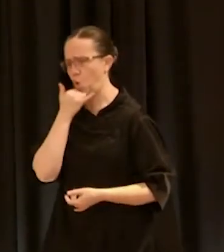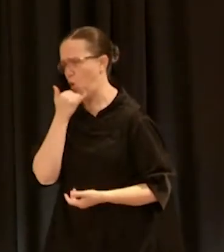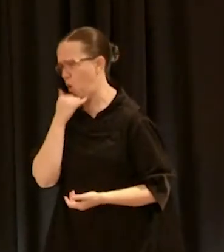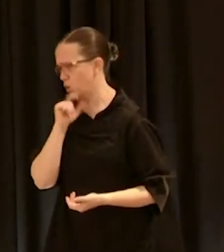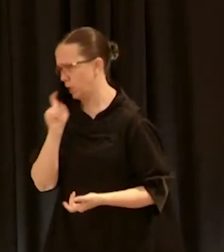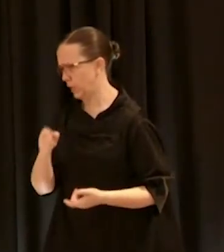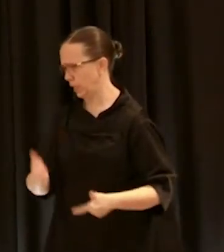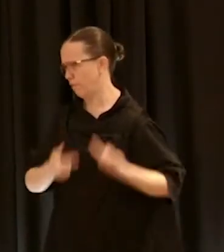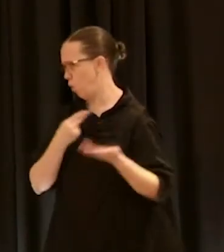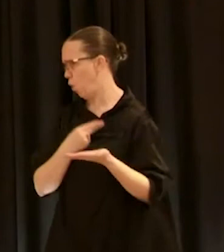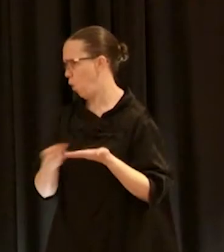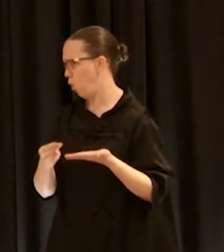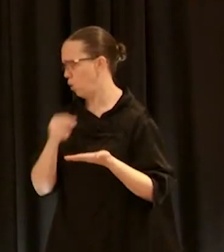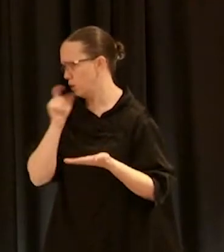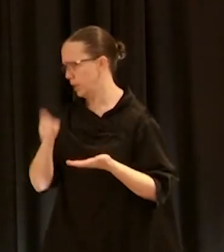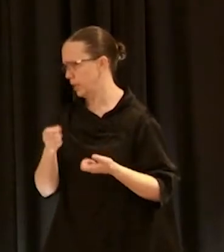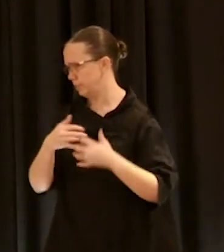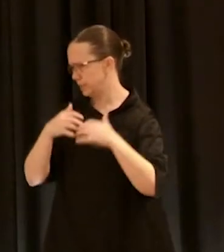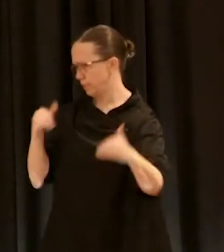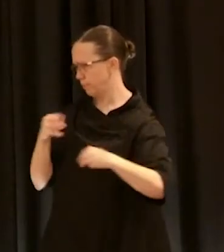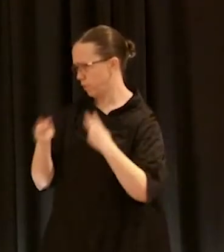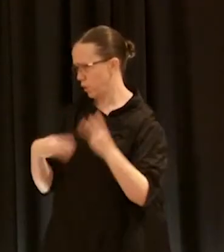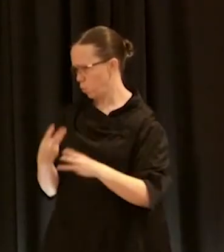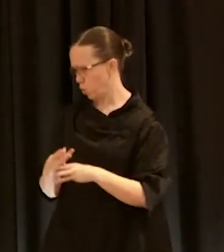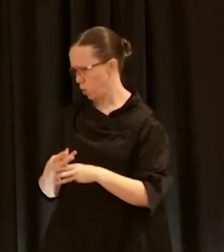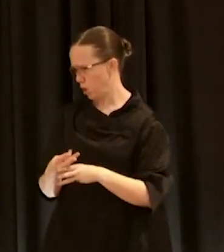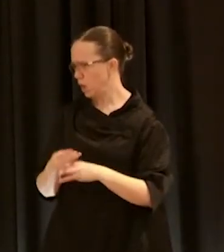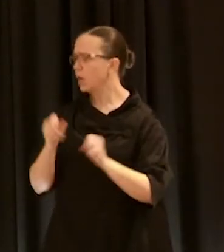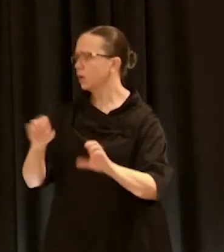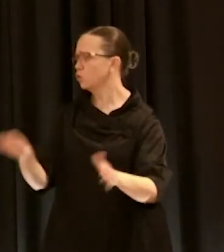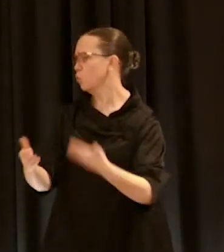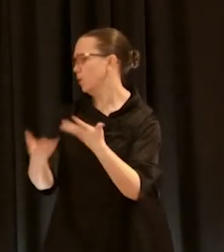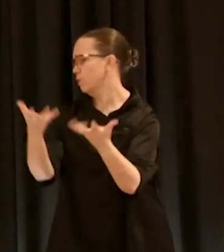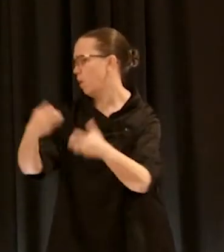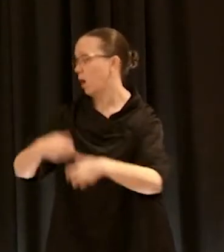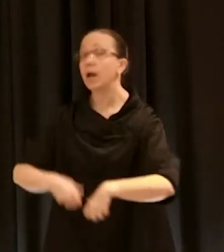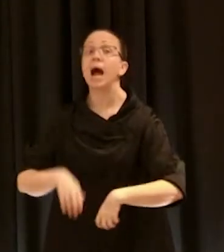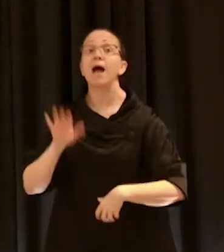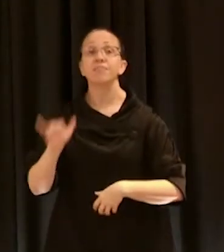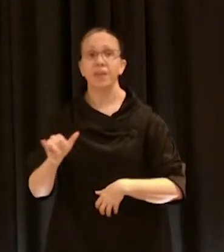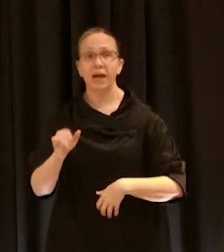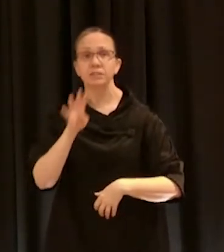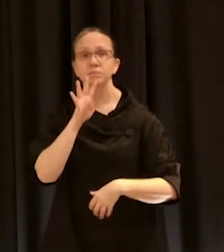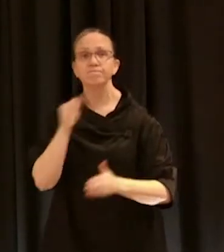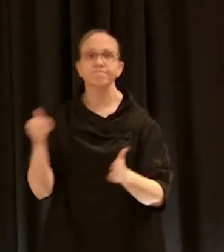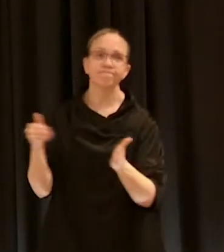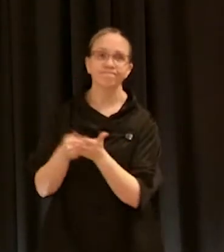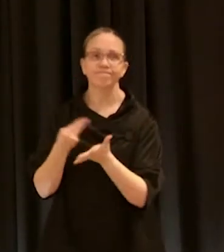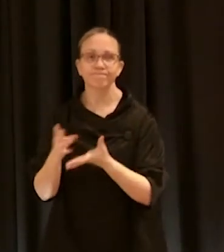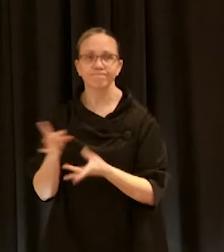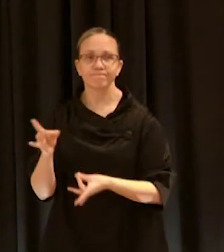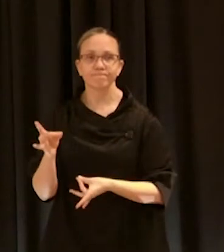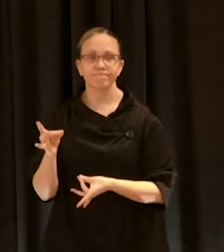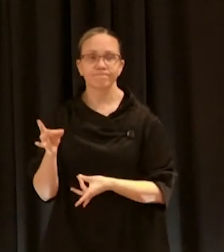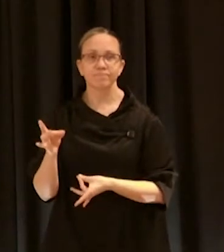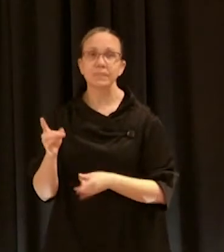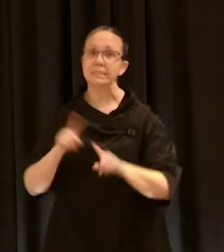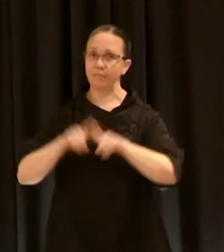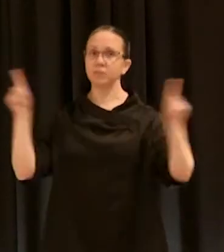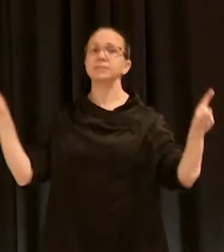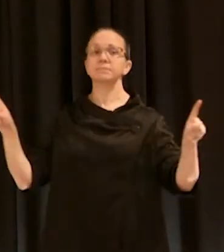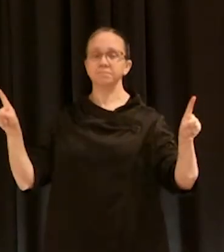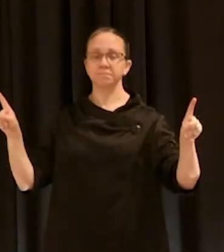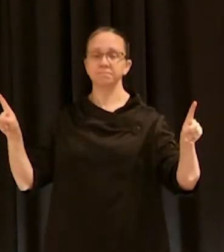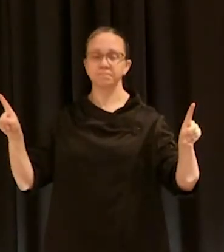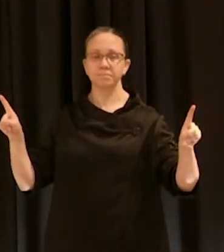don't have to live holy, and you don't have to live separated, and you can do anything you want to do. That's blasphemy. There's a big